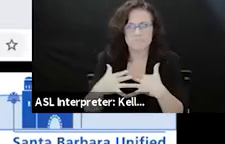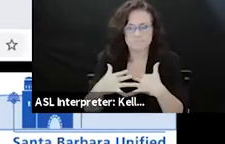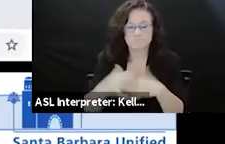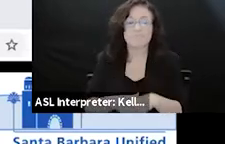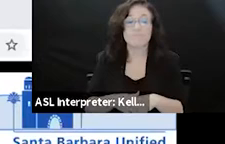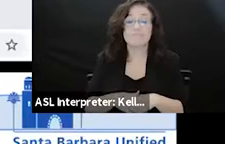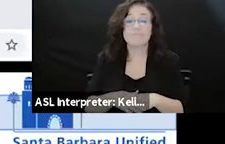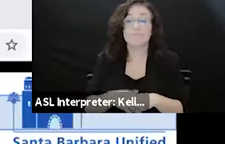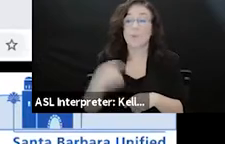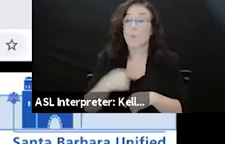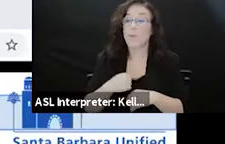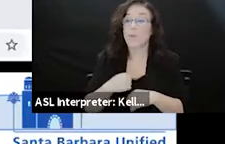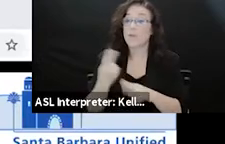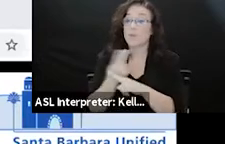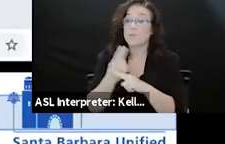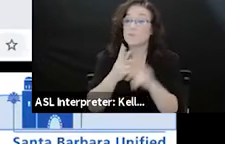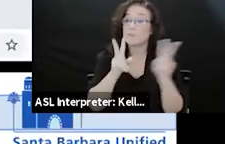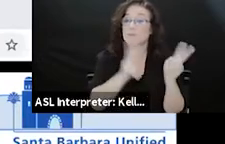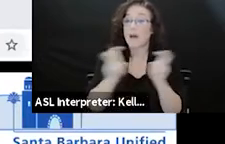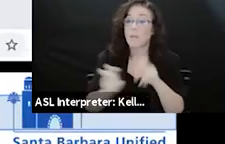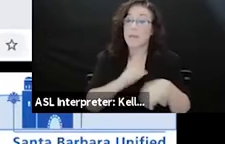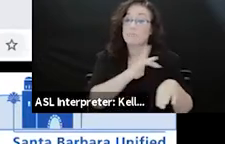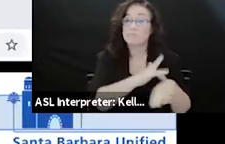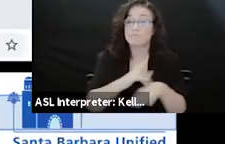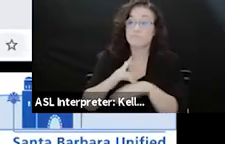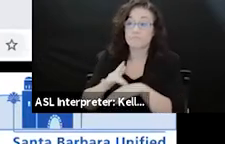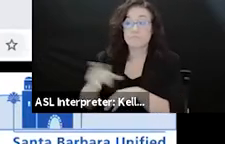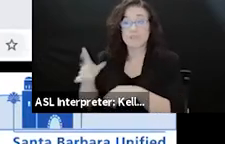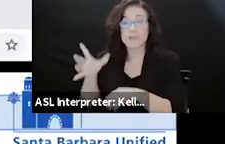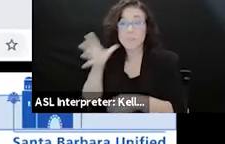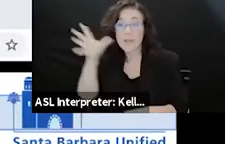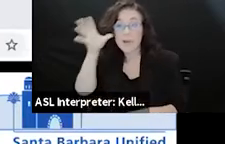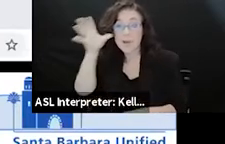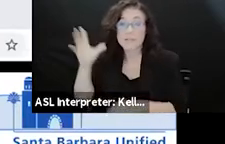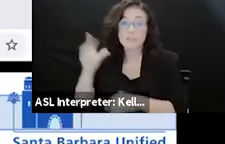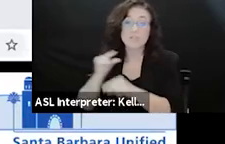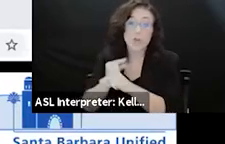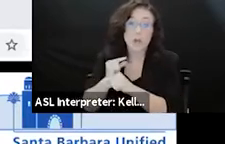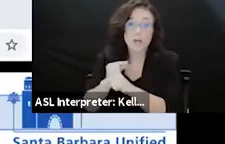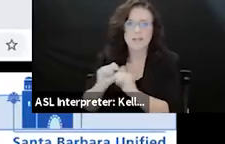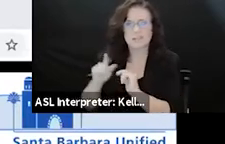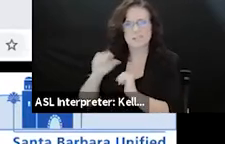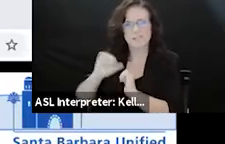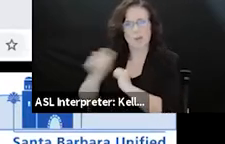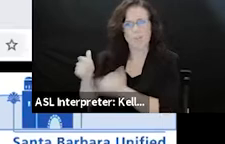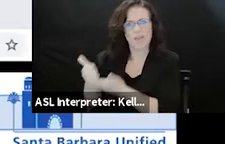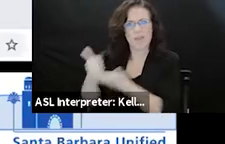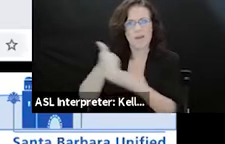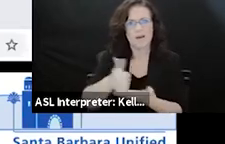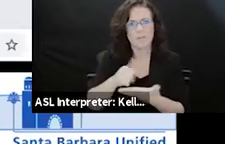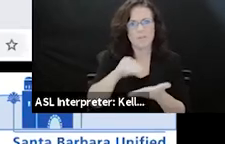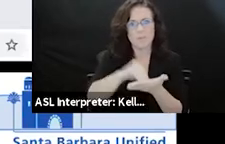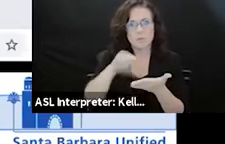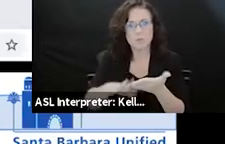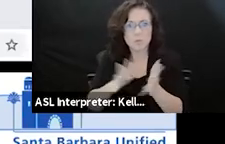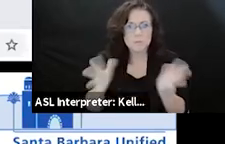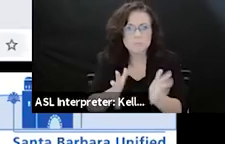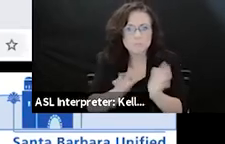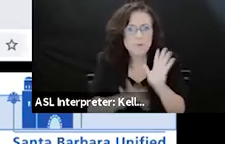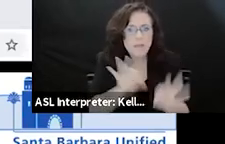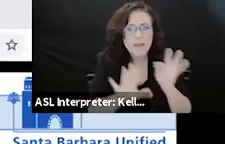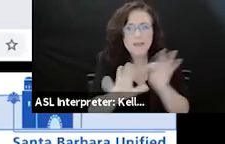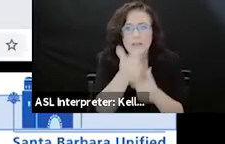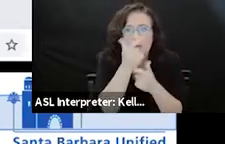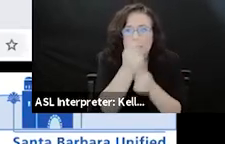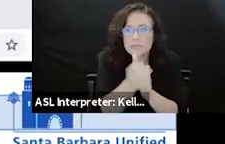importance of the role of parents guardians play in helping their students discover their interests the many programs and academies offered at our